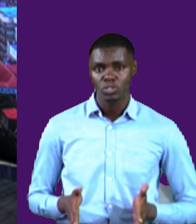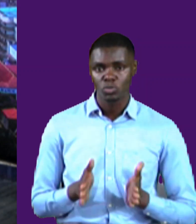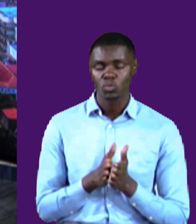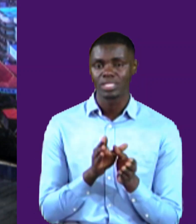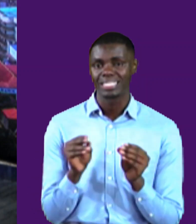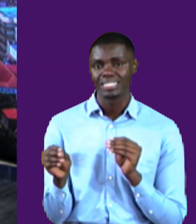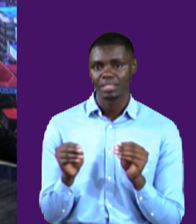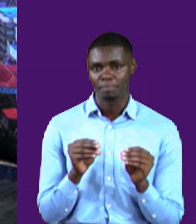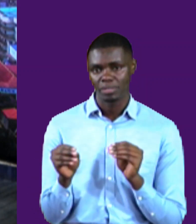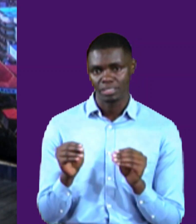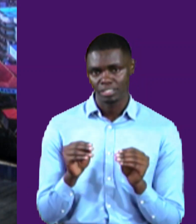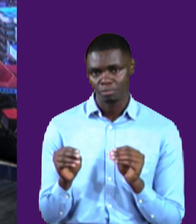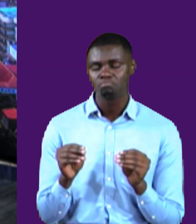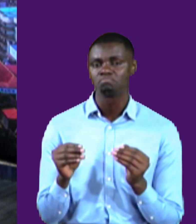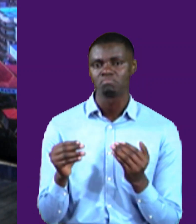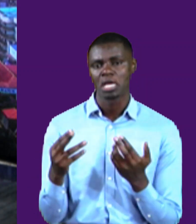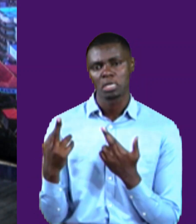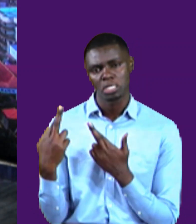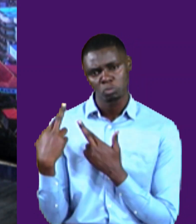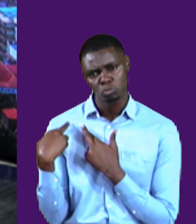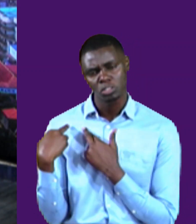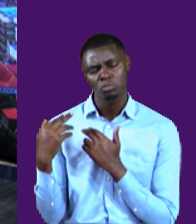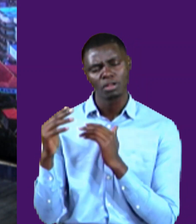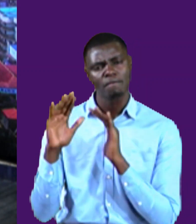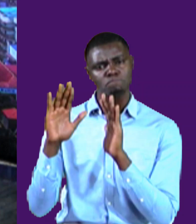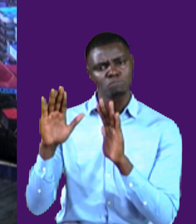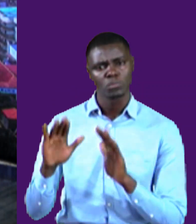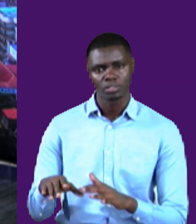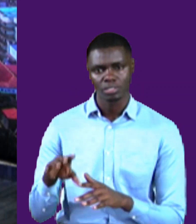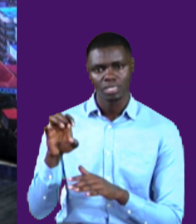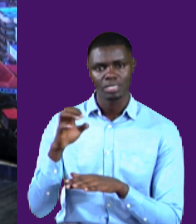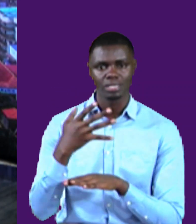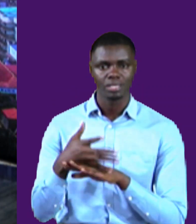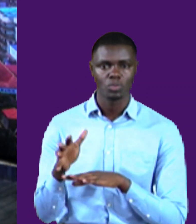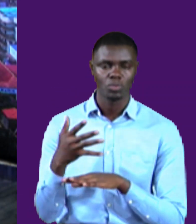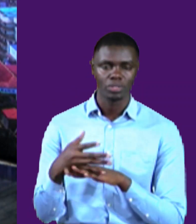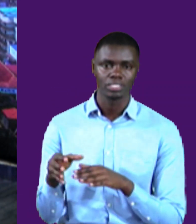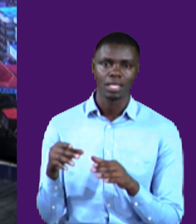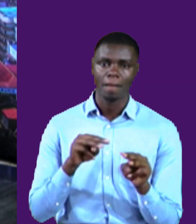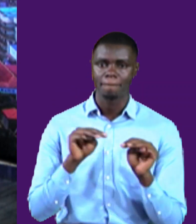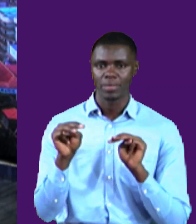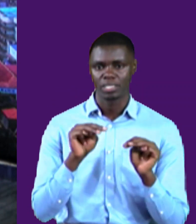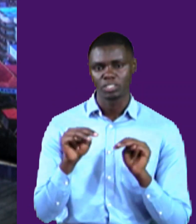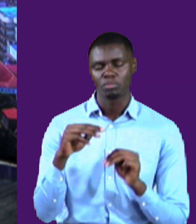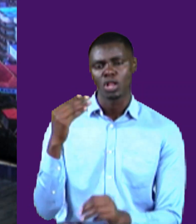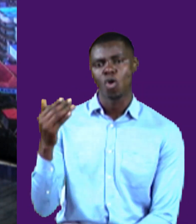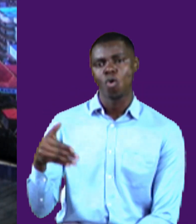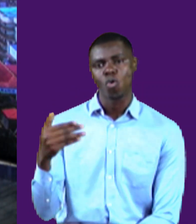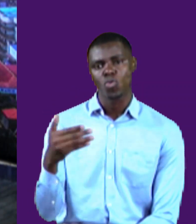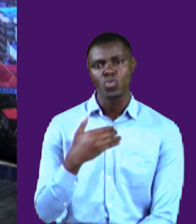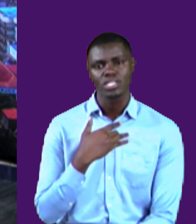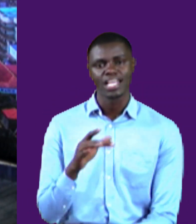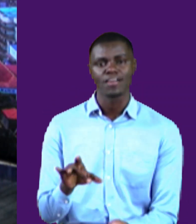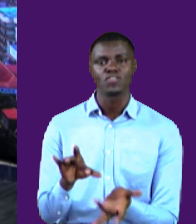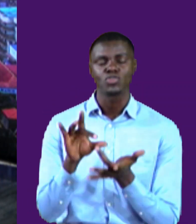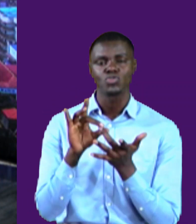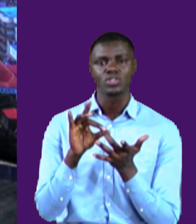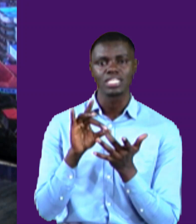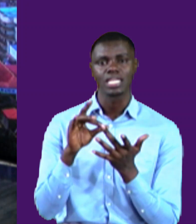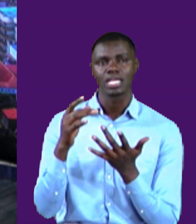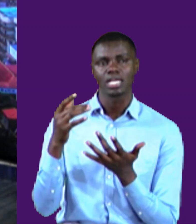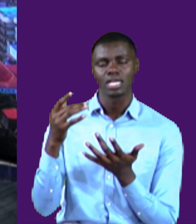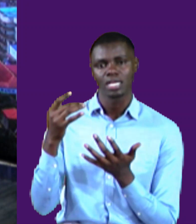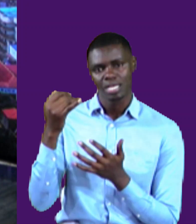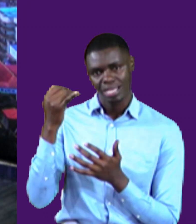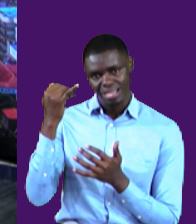disabilities can play a crucial role in e-waste management. They often have unique insights